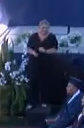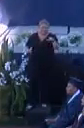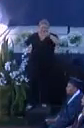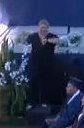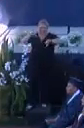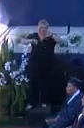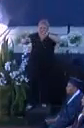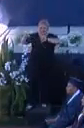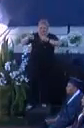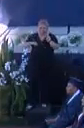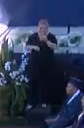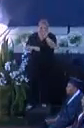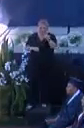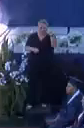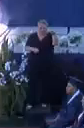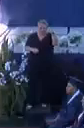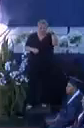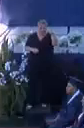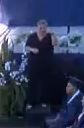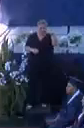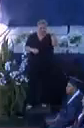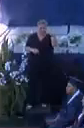Science, Kelly Green.